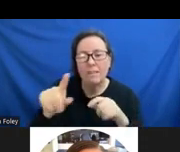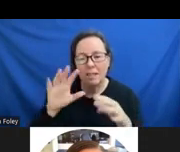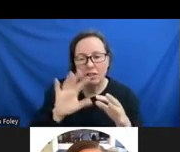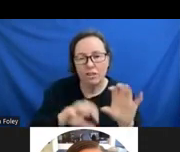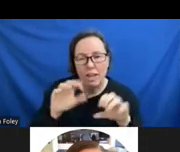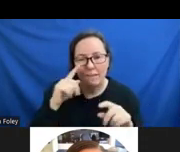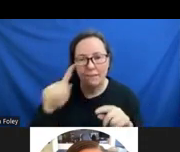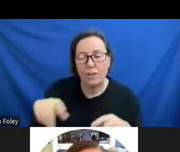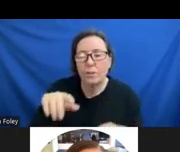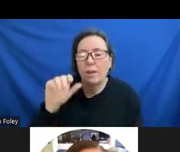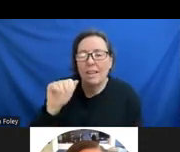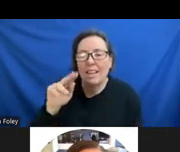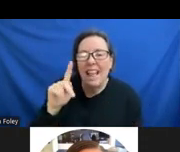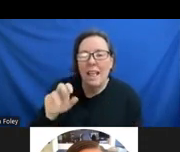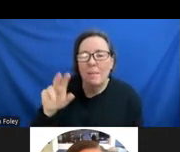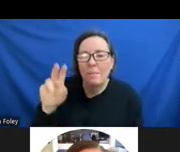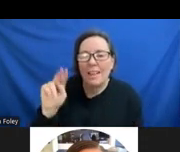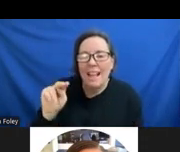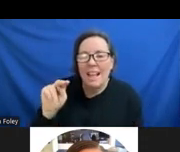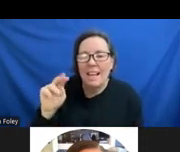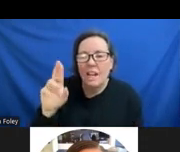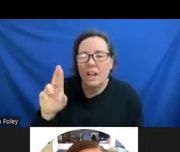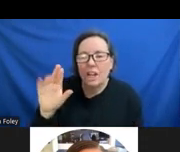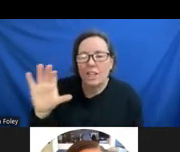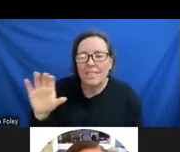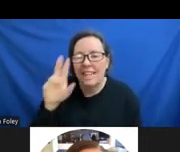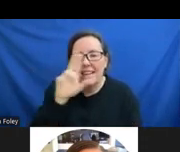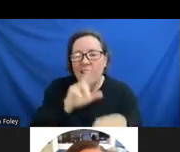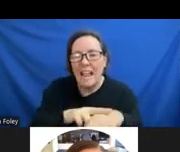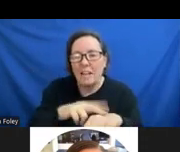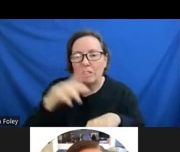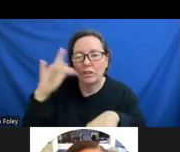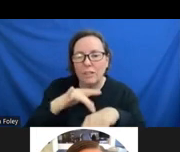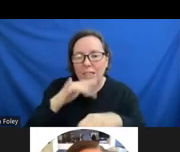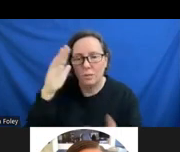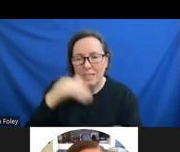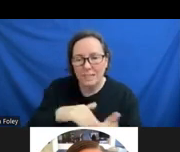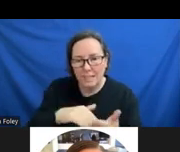Stands for the ABLE National Resource Center.